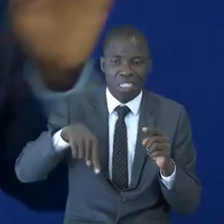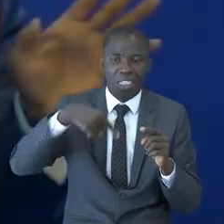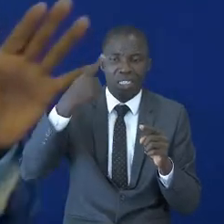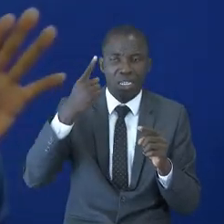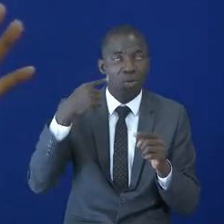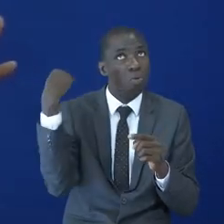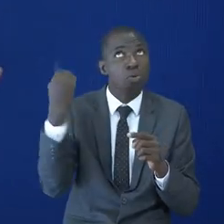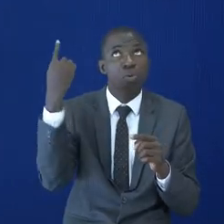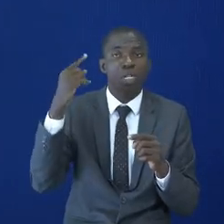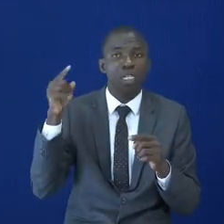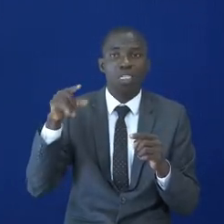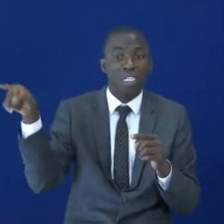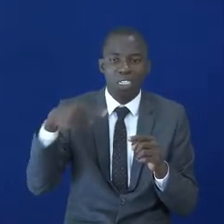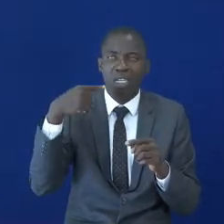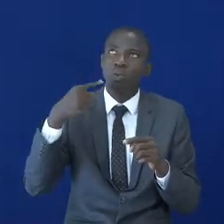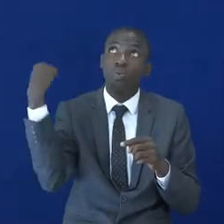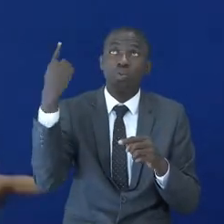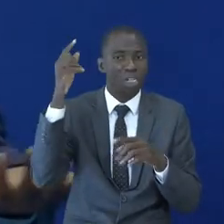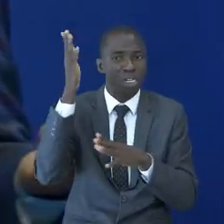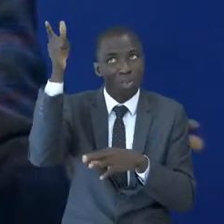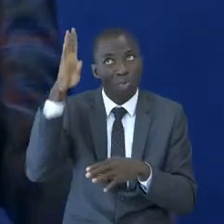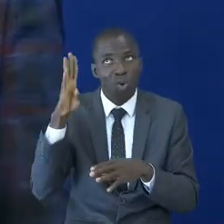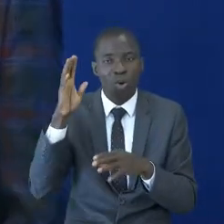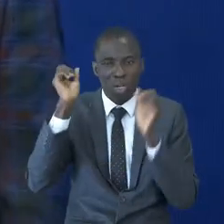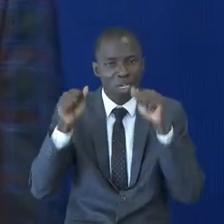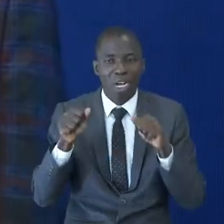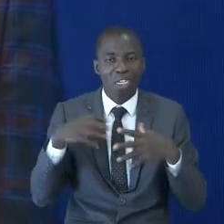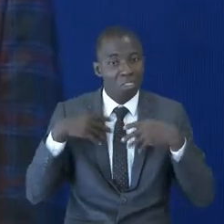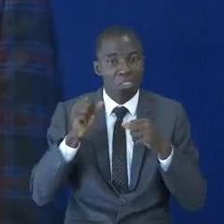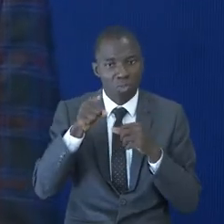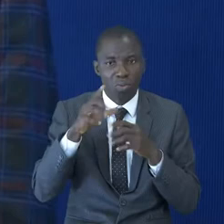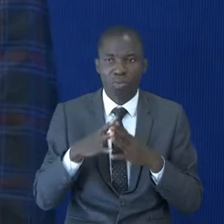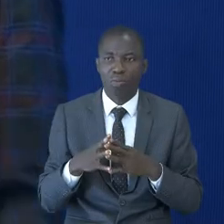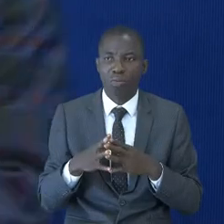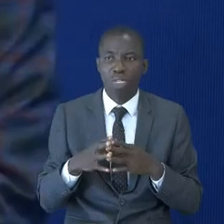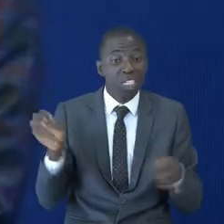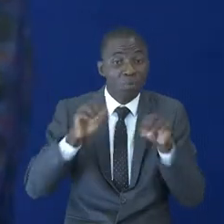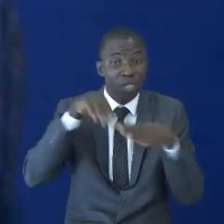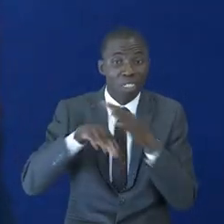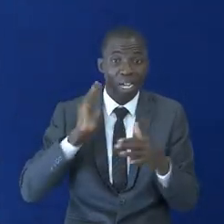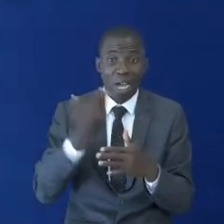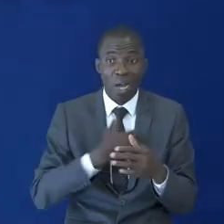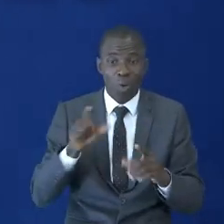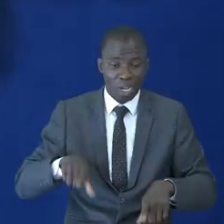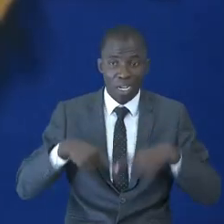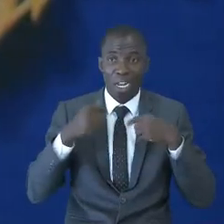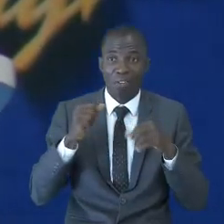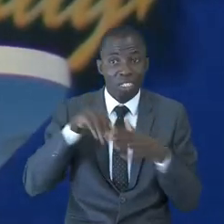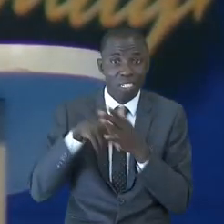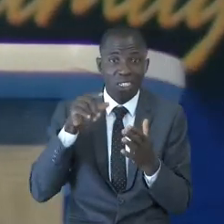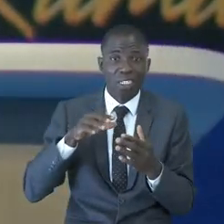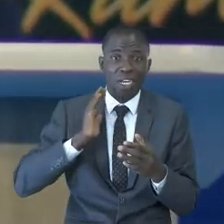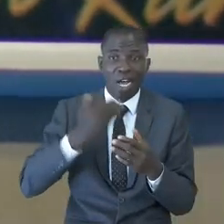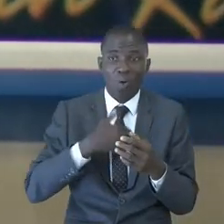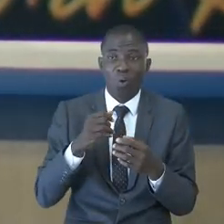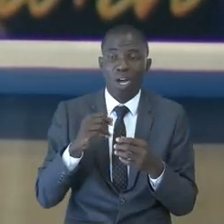only God. In our lives, even in our civilization, in all the good things that